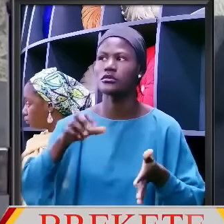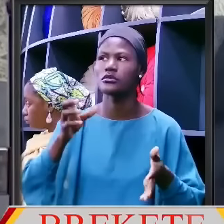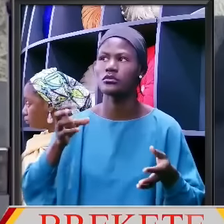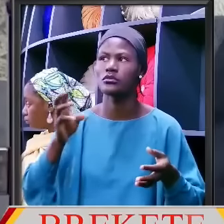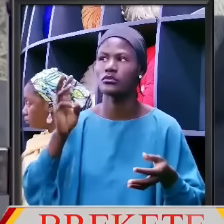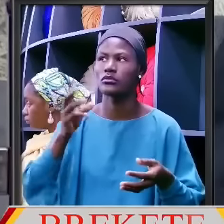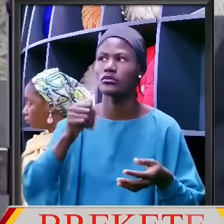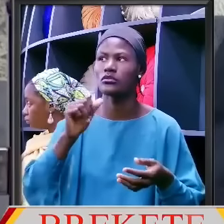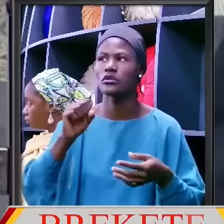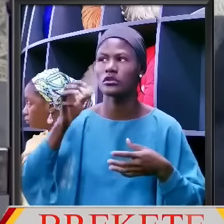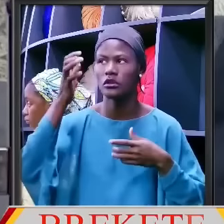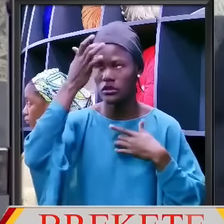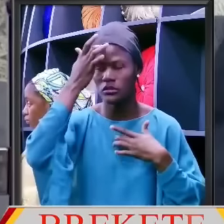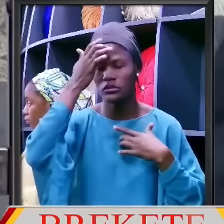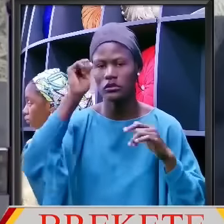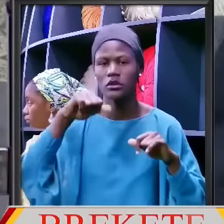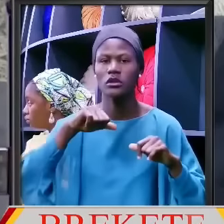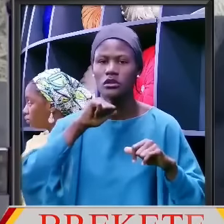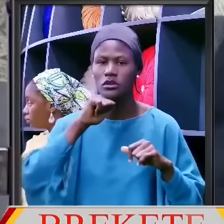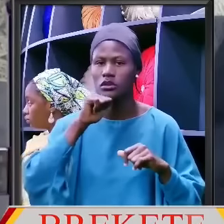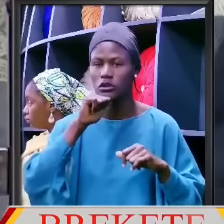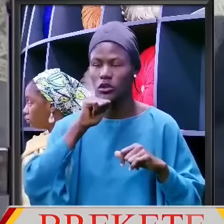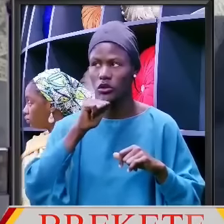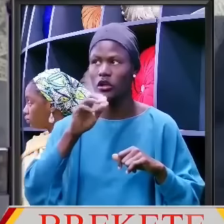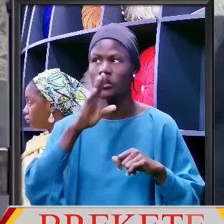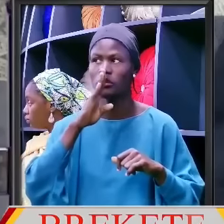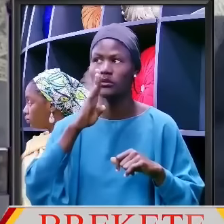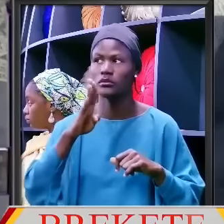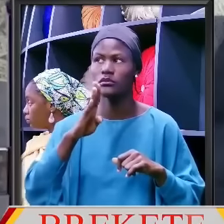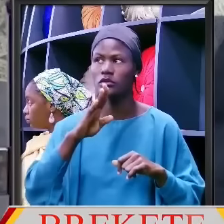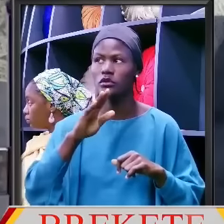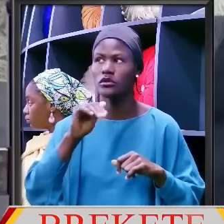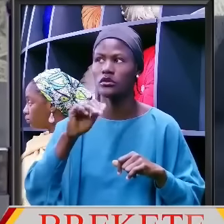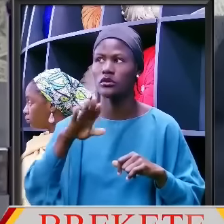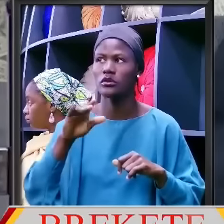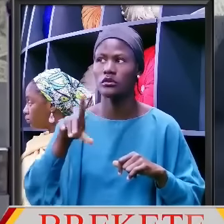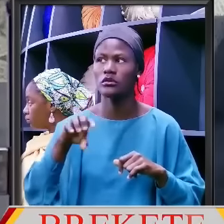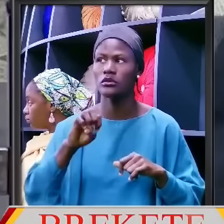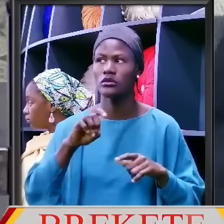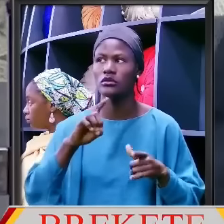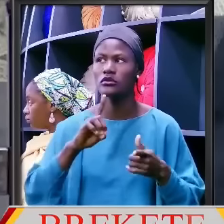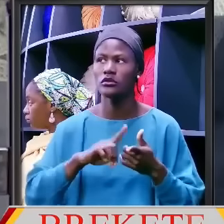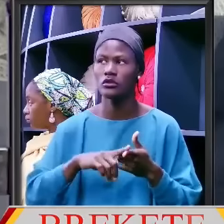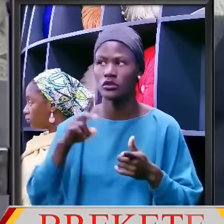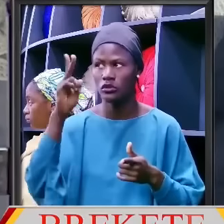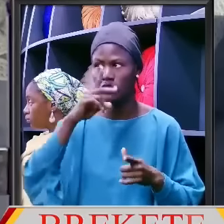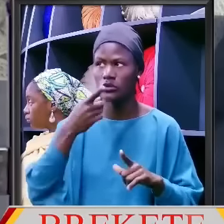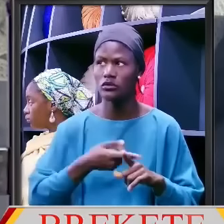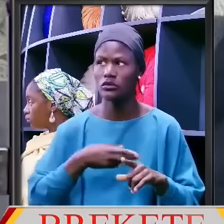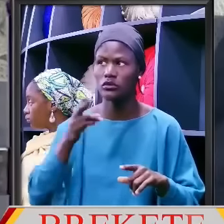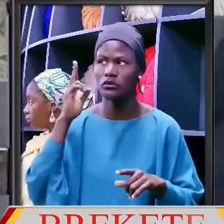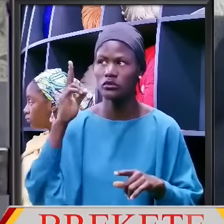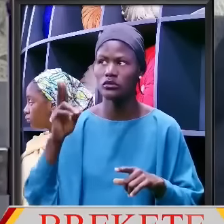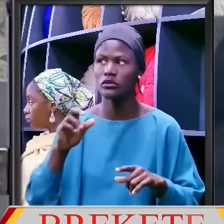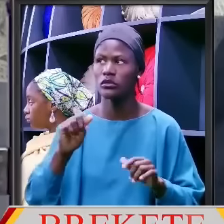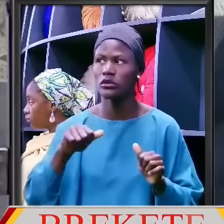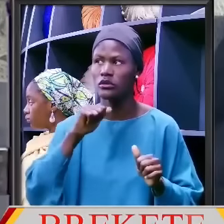sick. I cannot be able to look for him. I